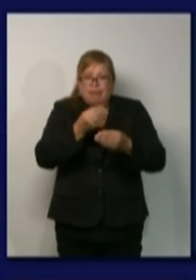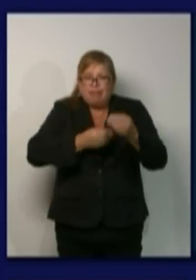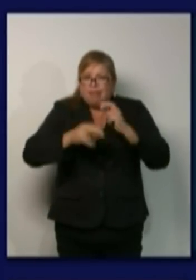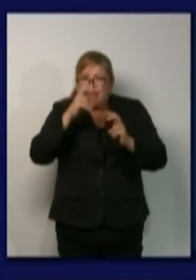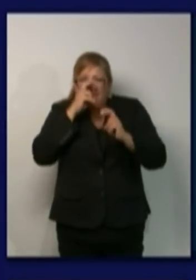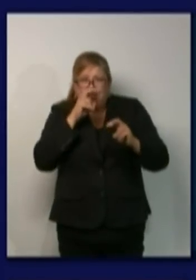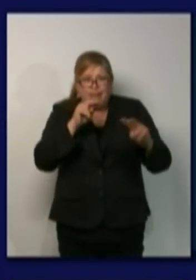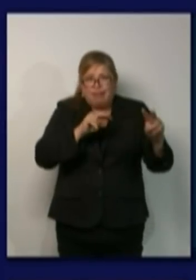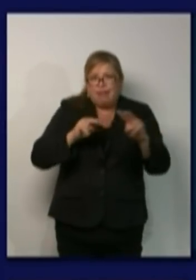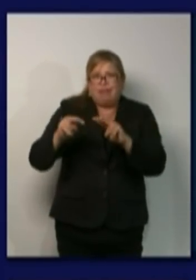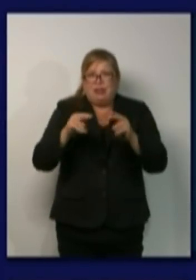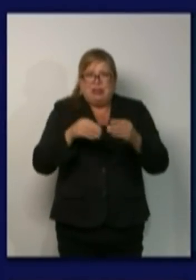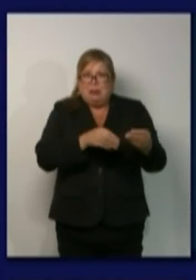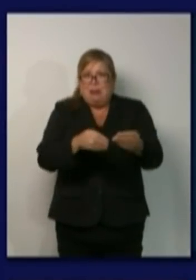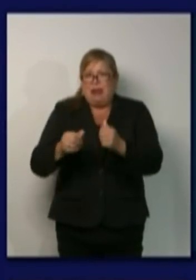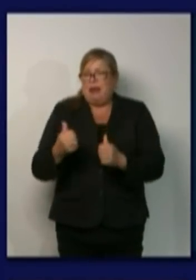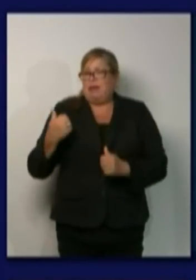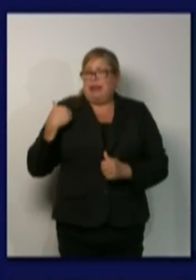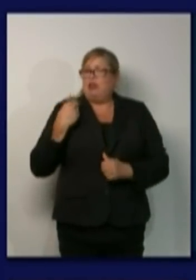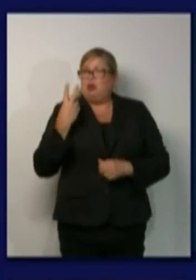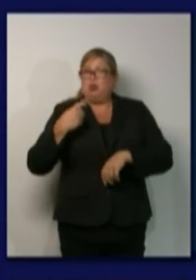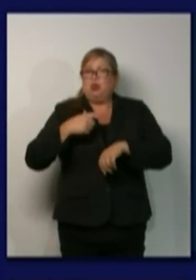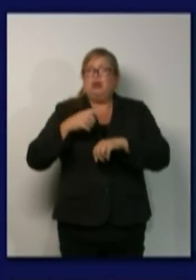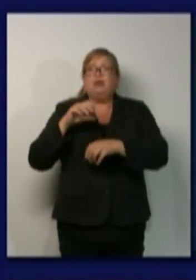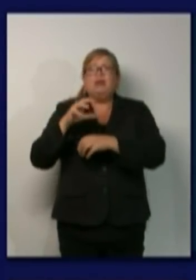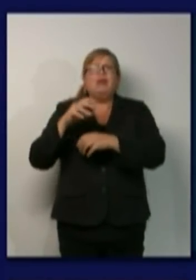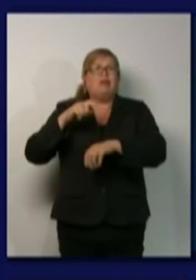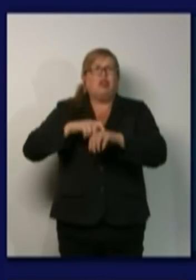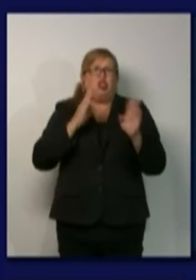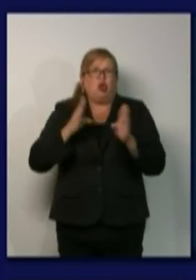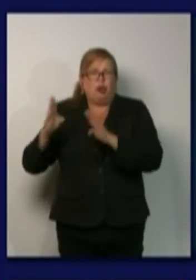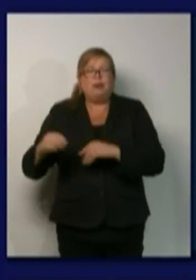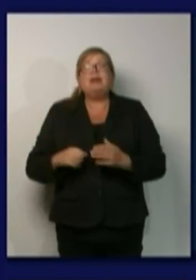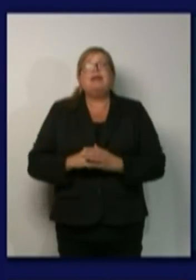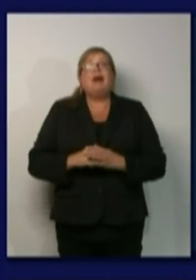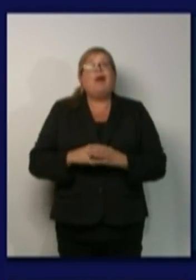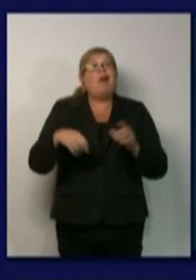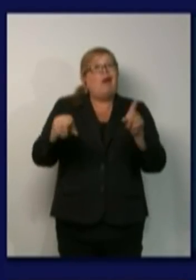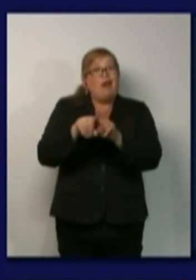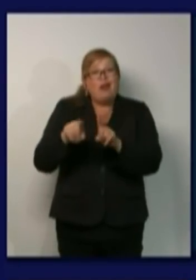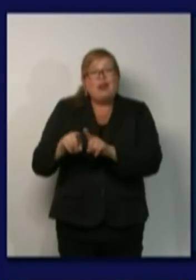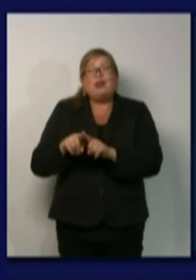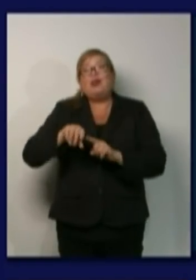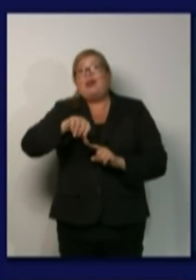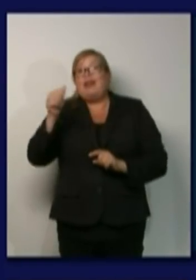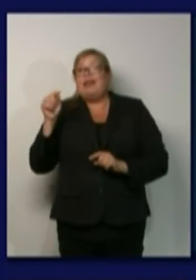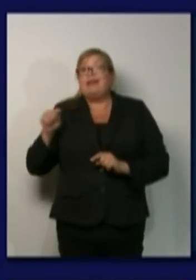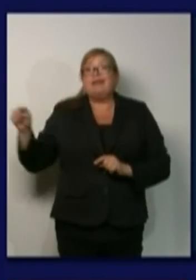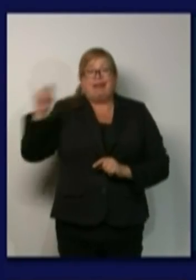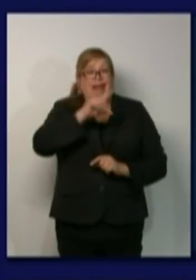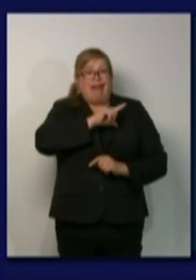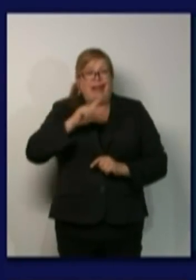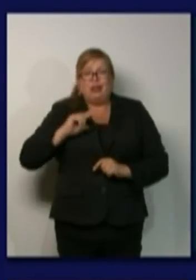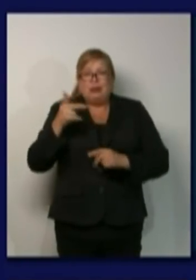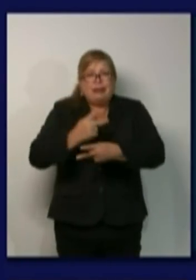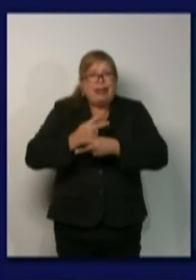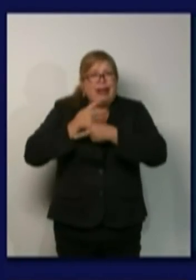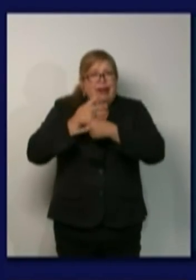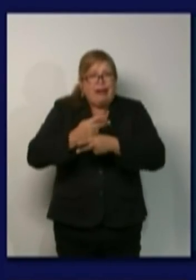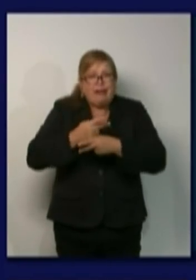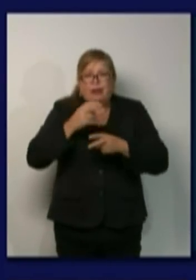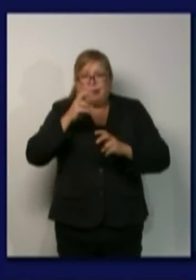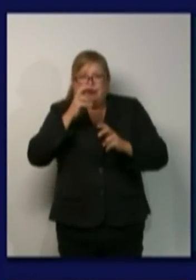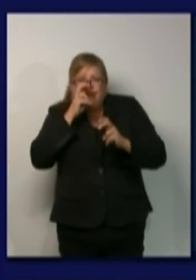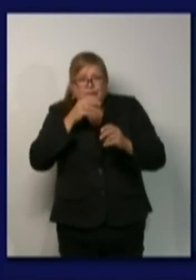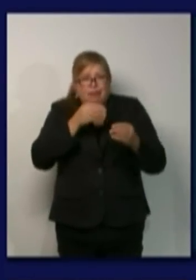over the last 2 terms, combined with the talents and similar stewardship by legislative leaders,